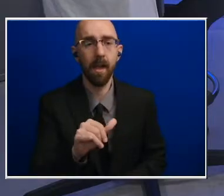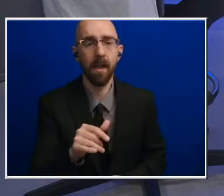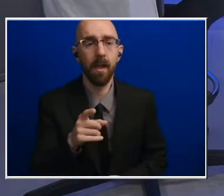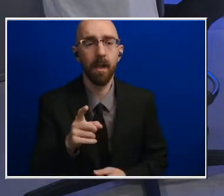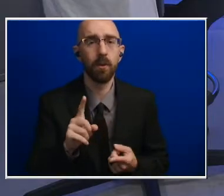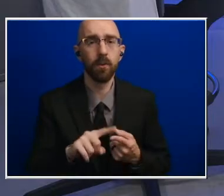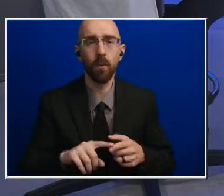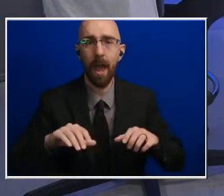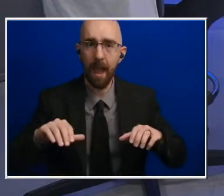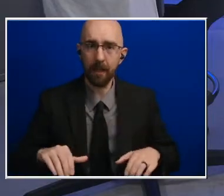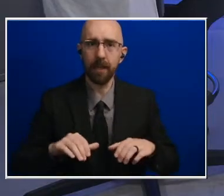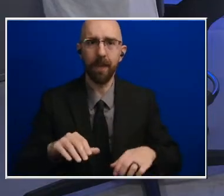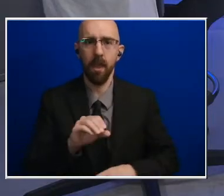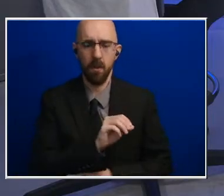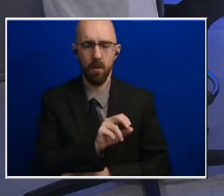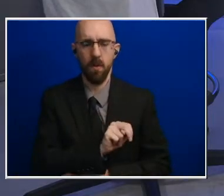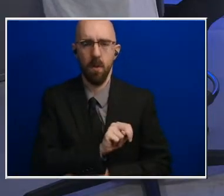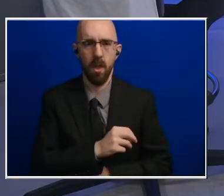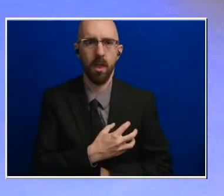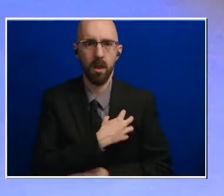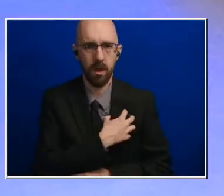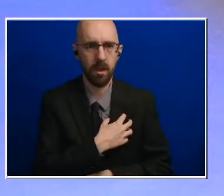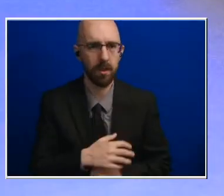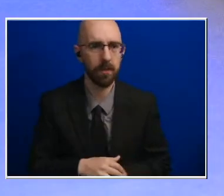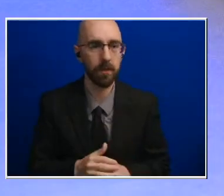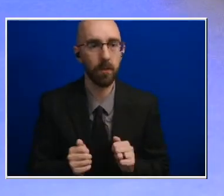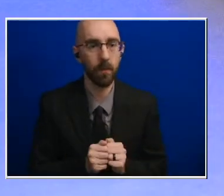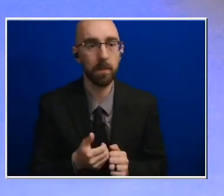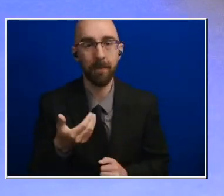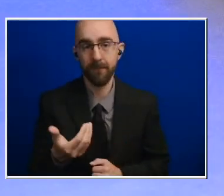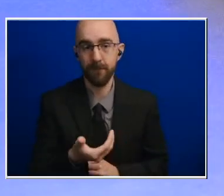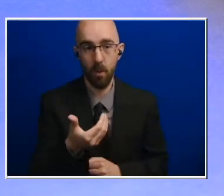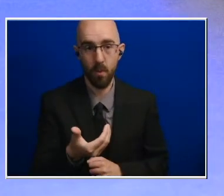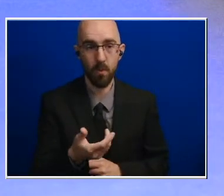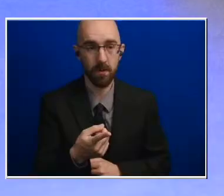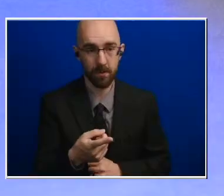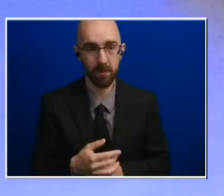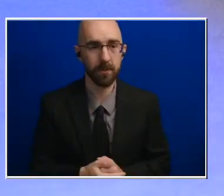on, and stuff. And then with my phone, there